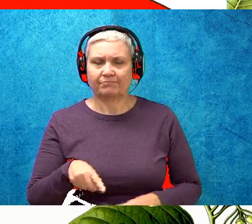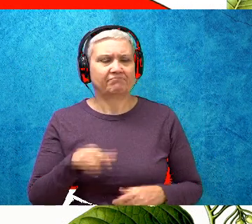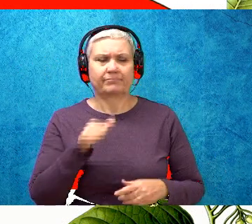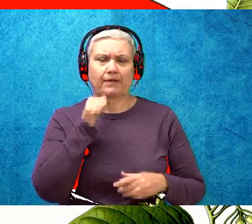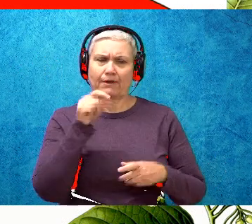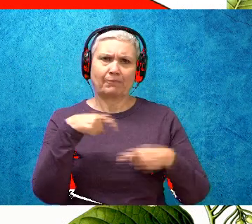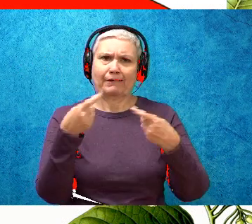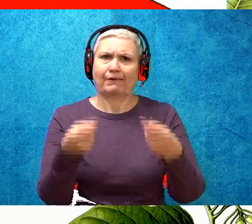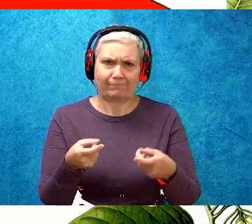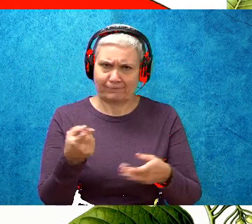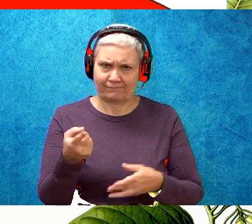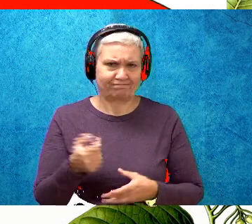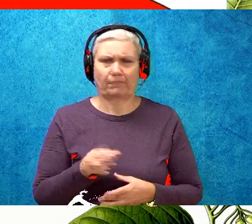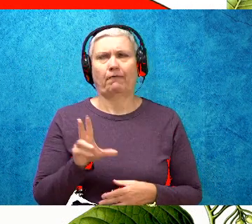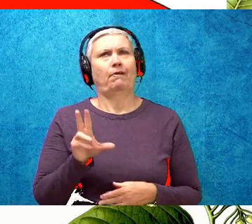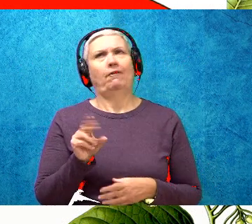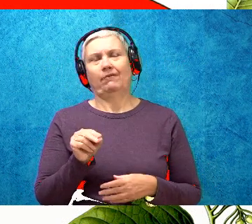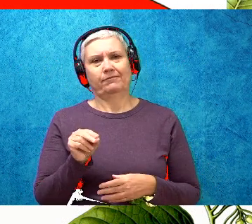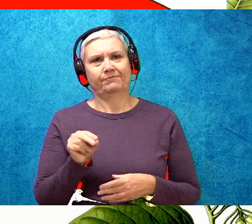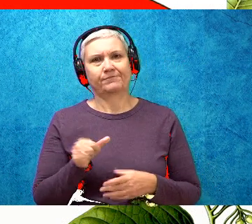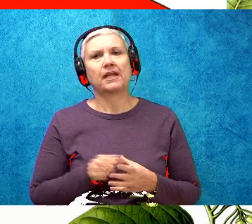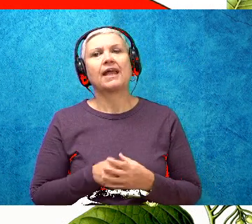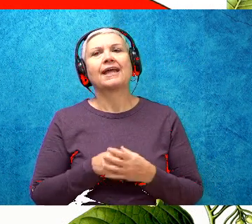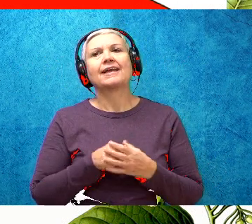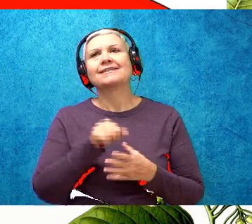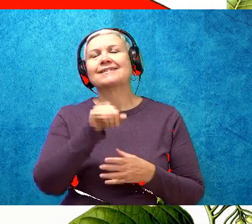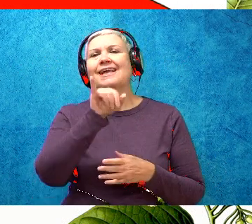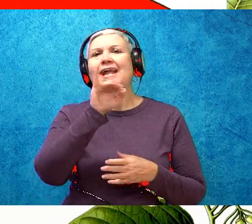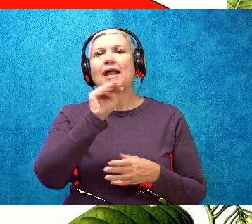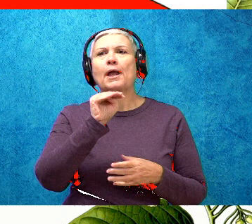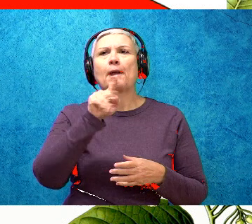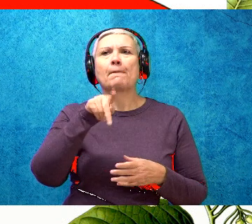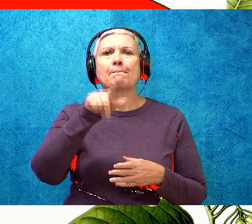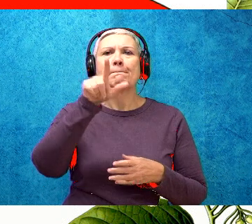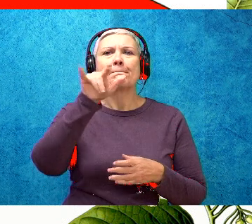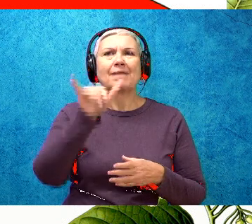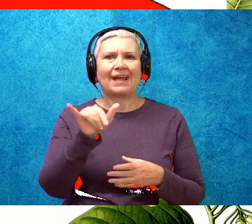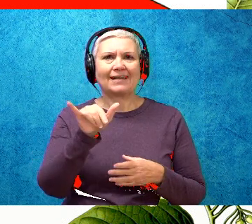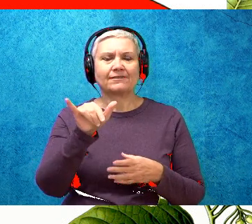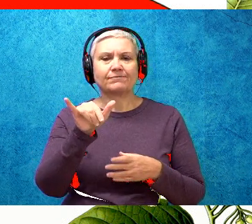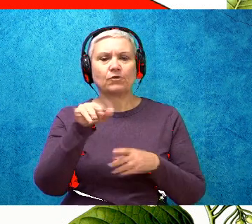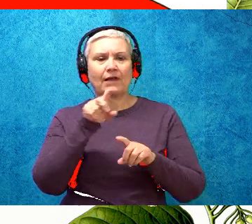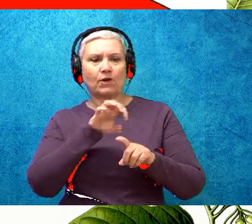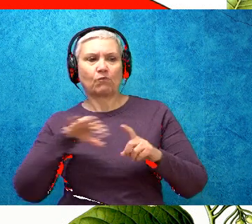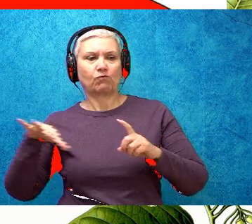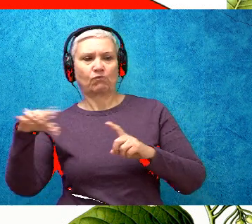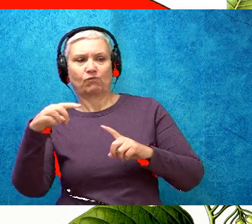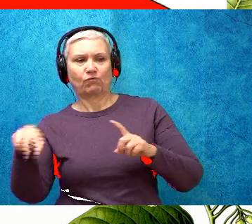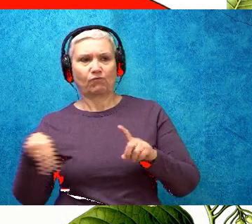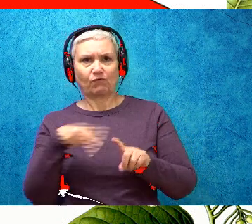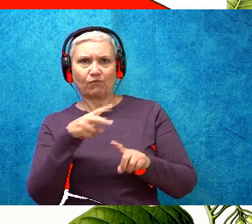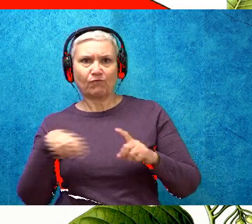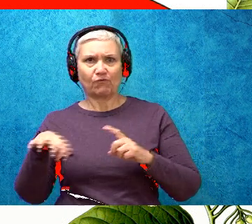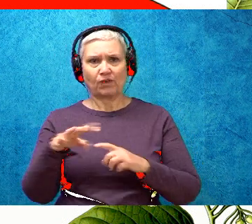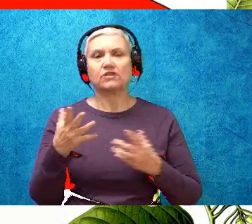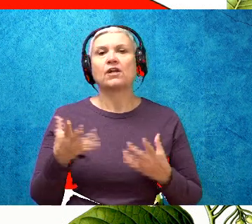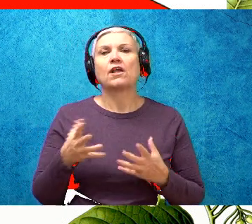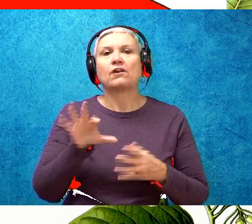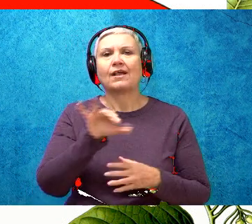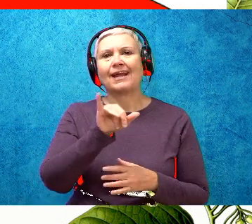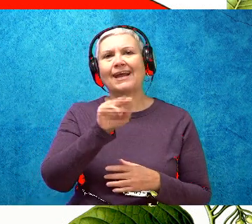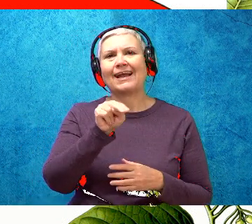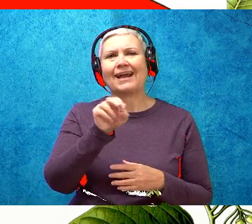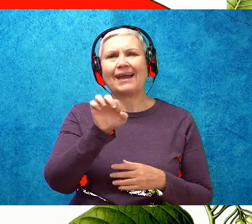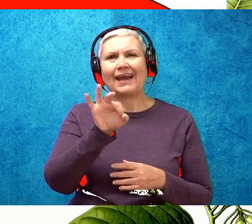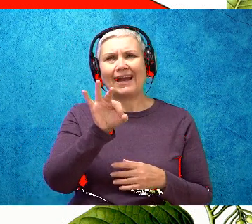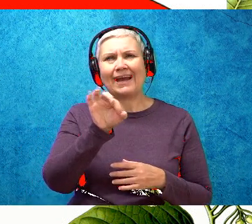you. Themes are implied. You are going to have to use inference in the information that is given to you in order